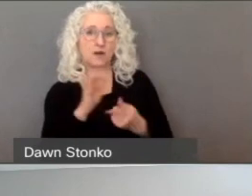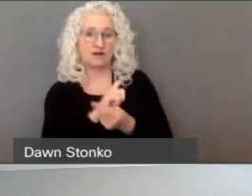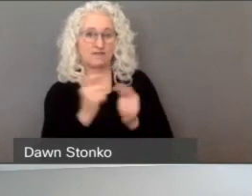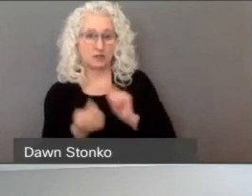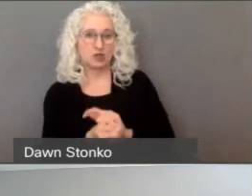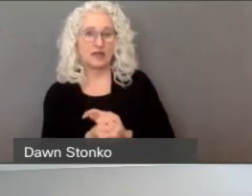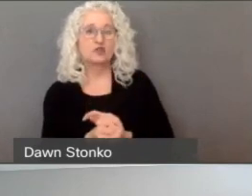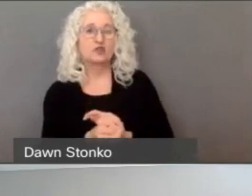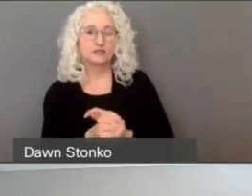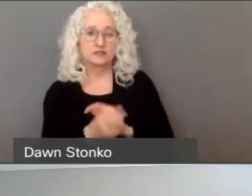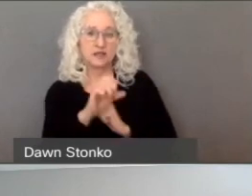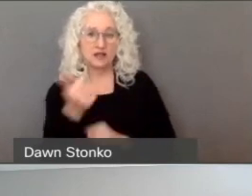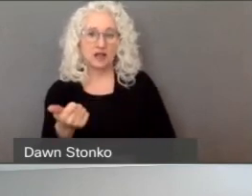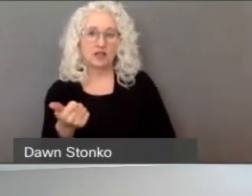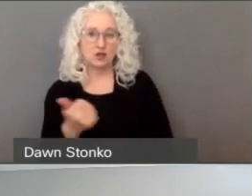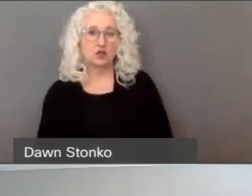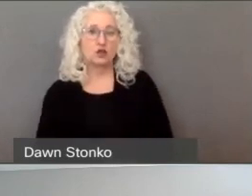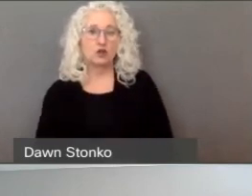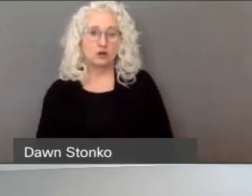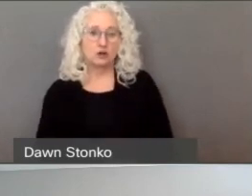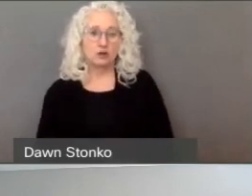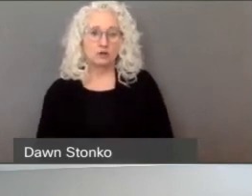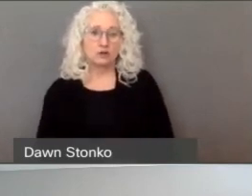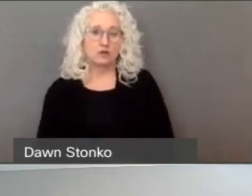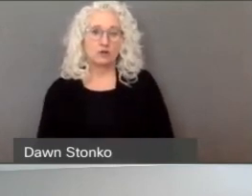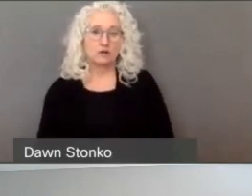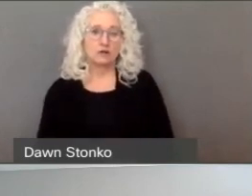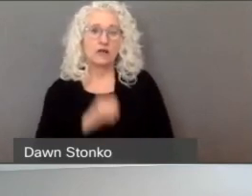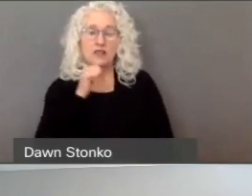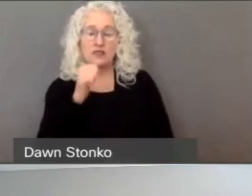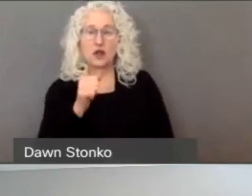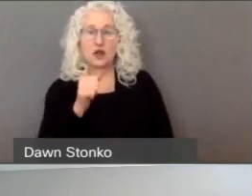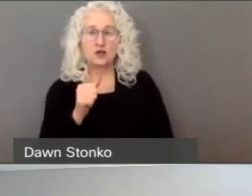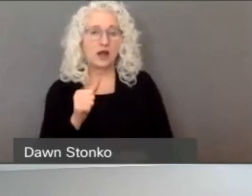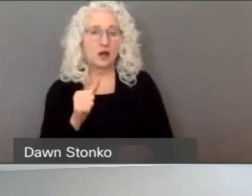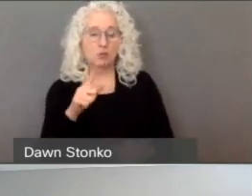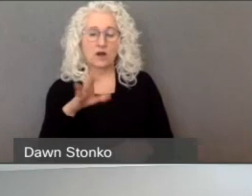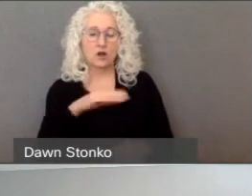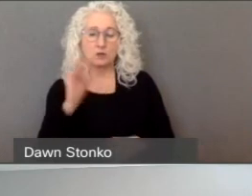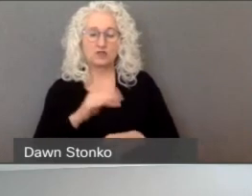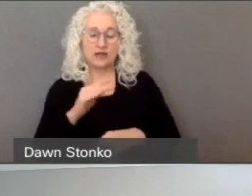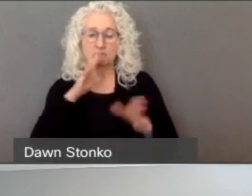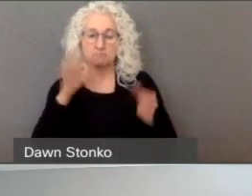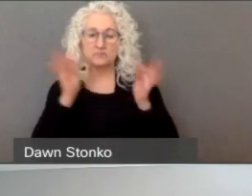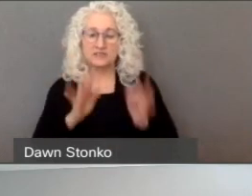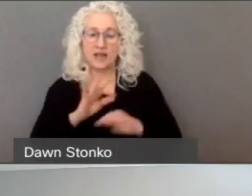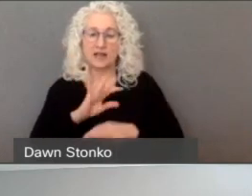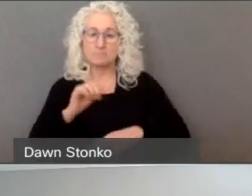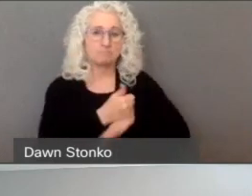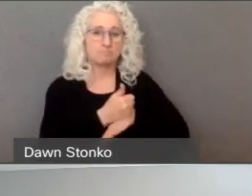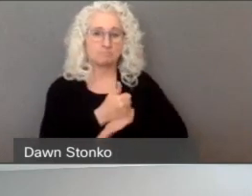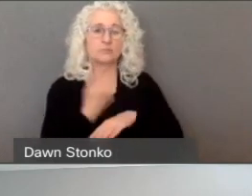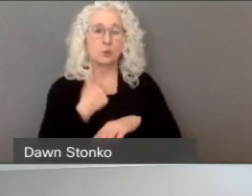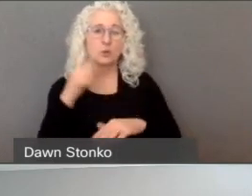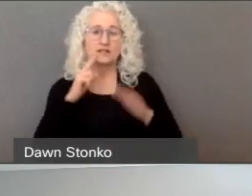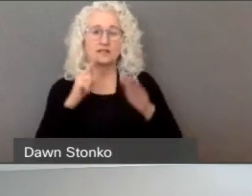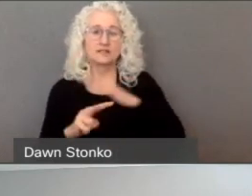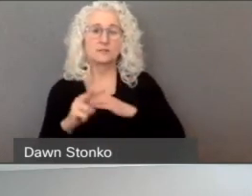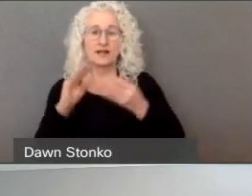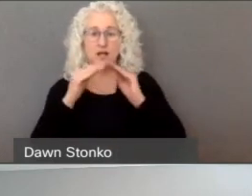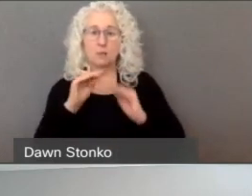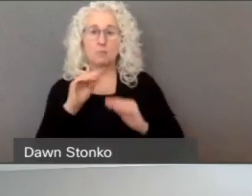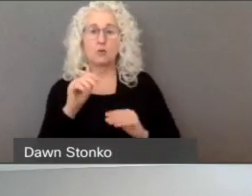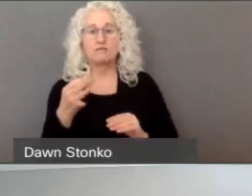changes. Another, these aren't carved in stone yet. So, you know, we're anticipating a number of other changes,